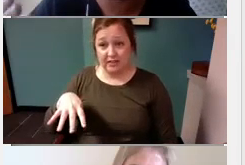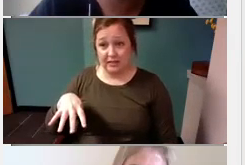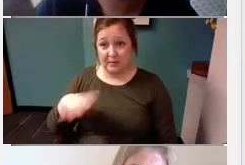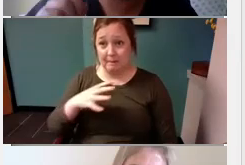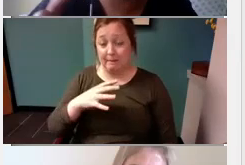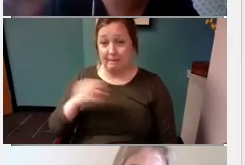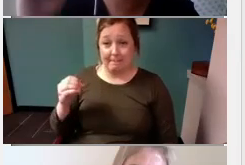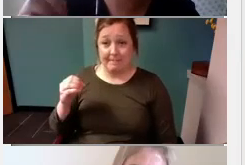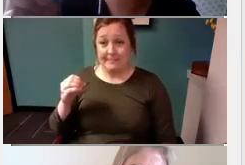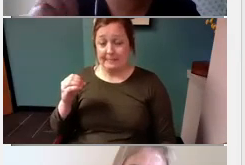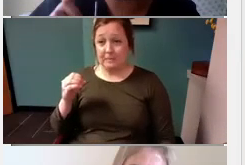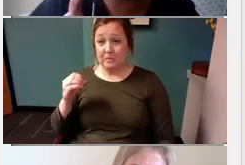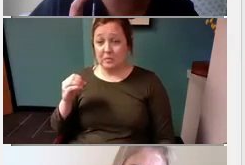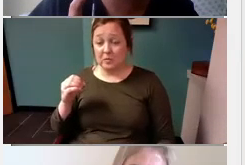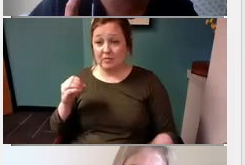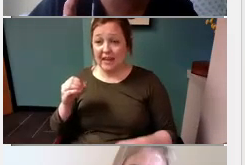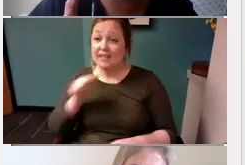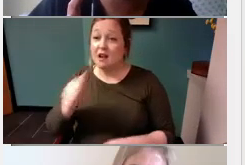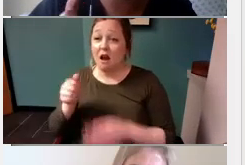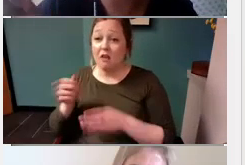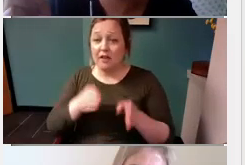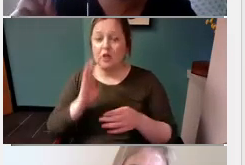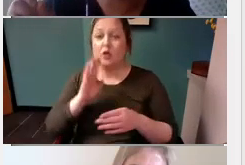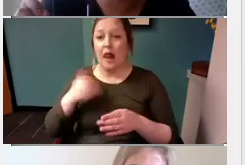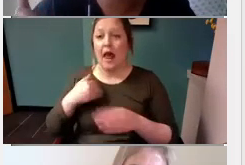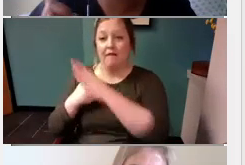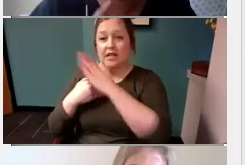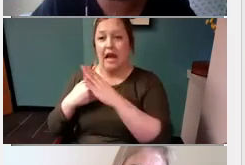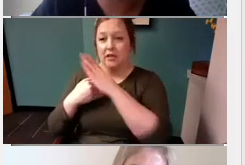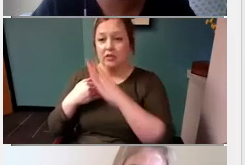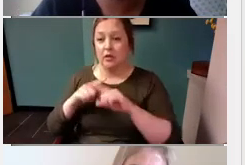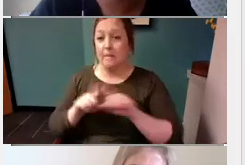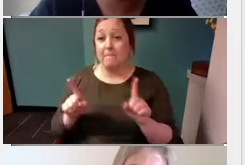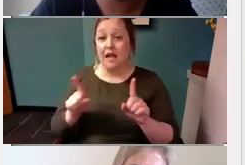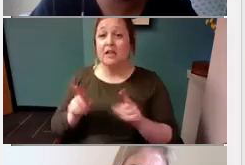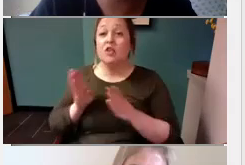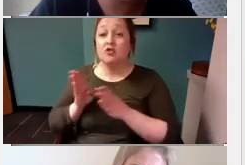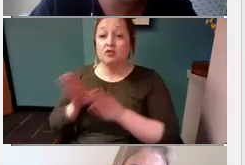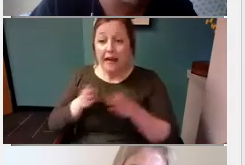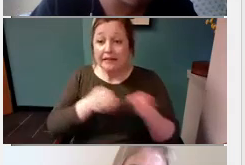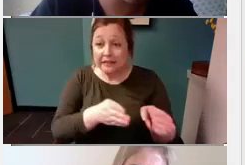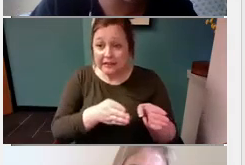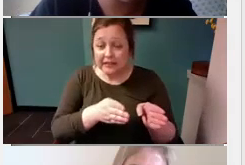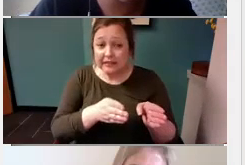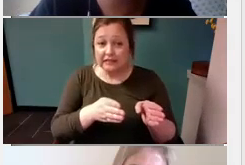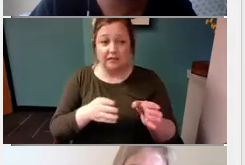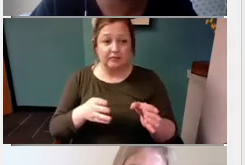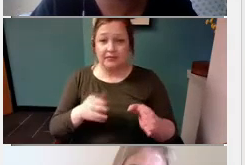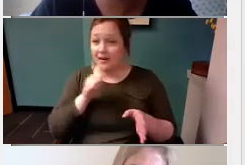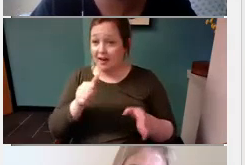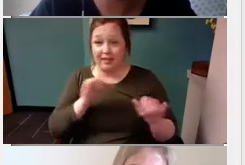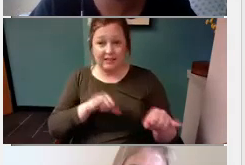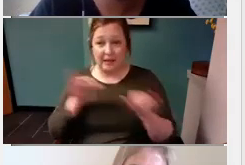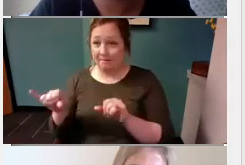diagonal matrix. Now, in case of directed edges, on the other hand, our graph does not stay there. Now, a graph for basically in this case, we